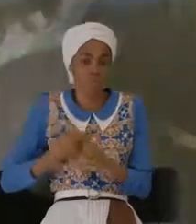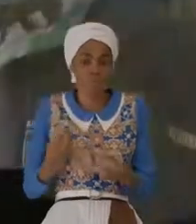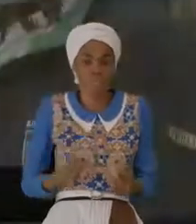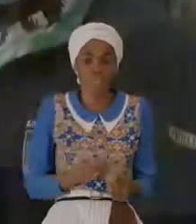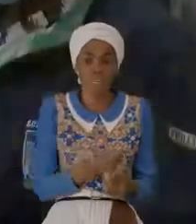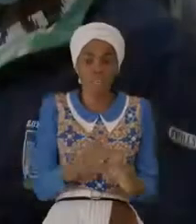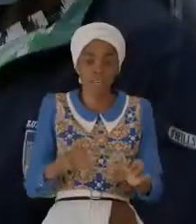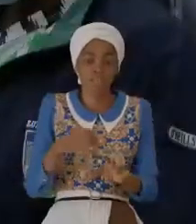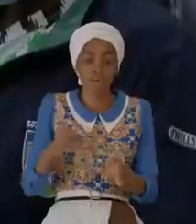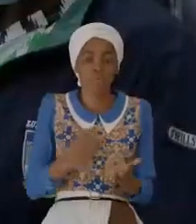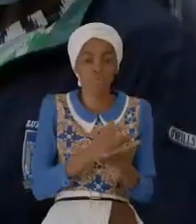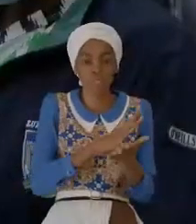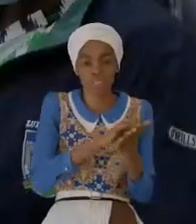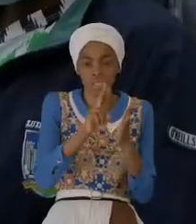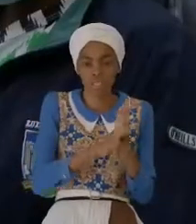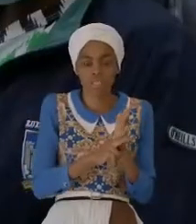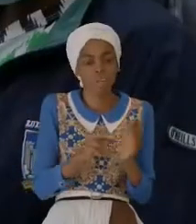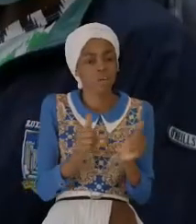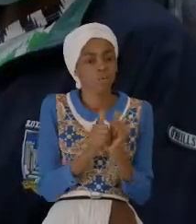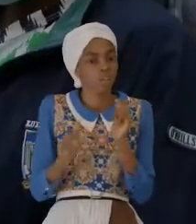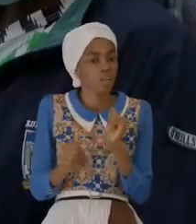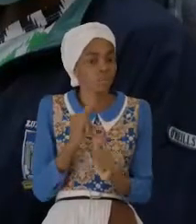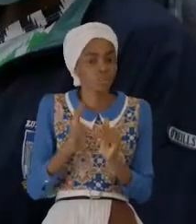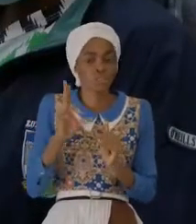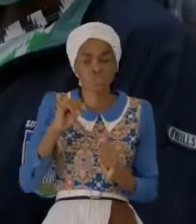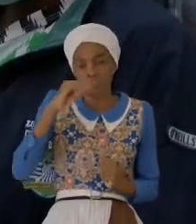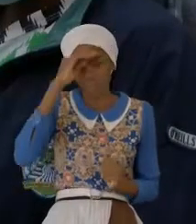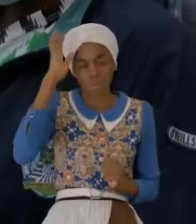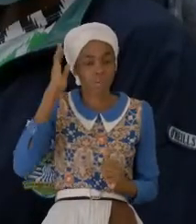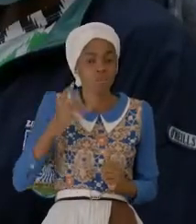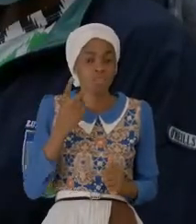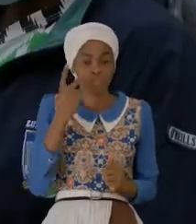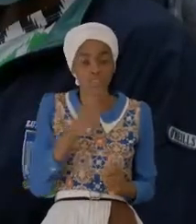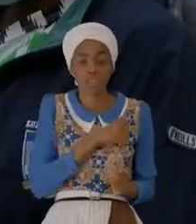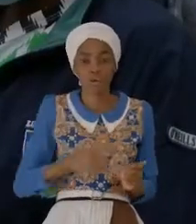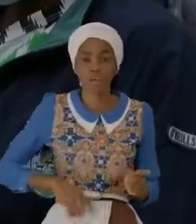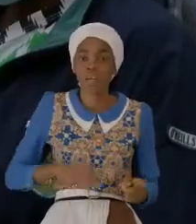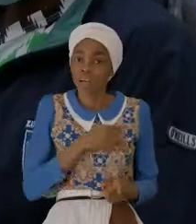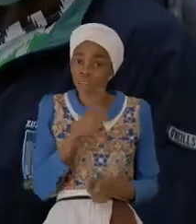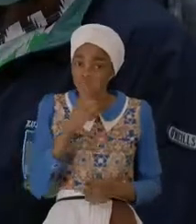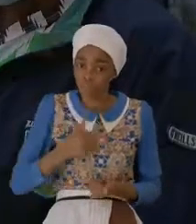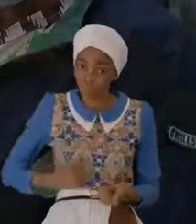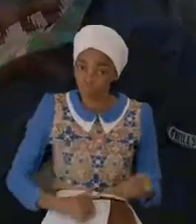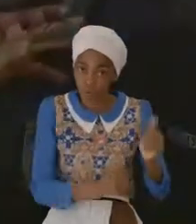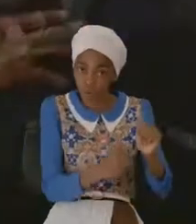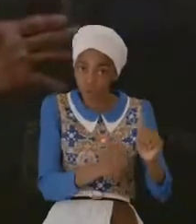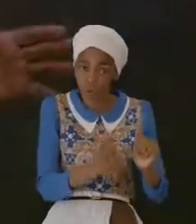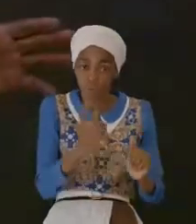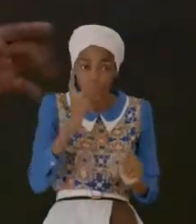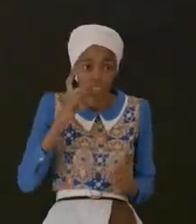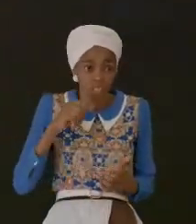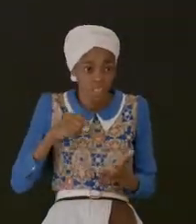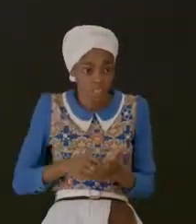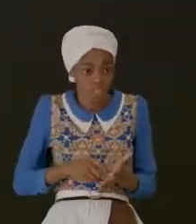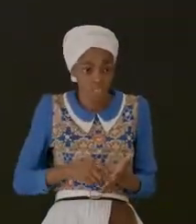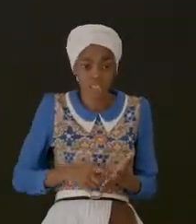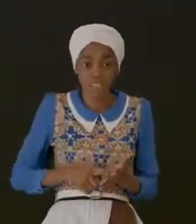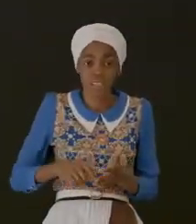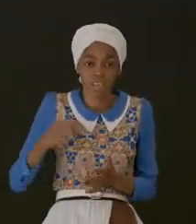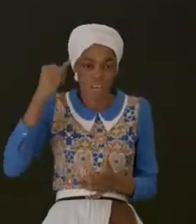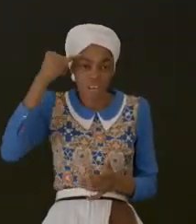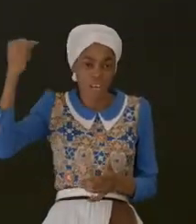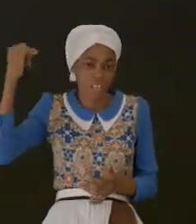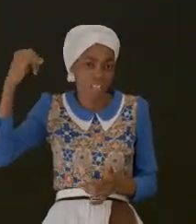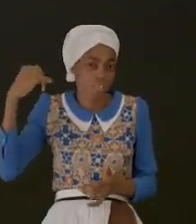which no one shall see the Lord and you follow the trending idea in